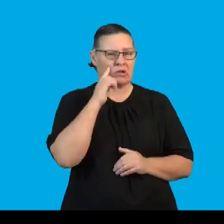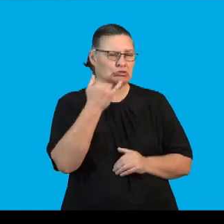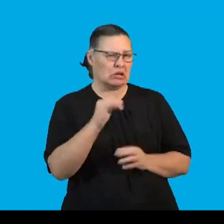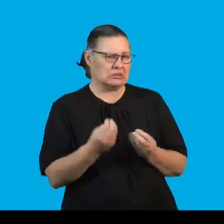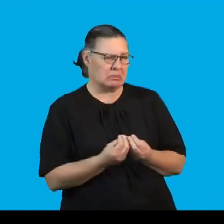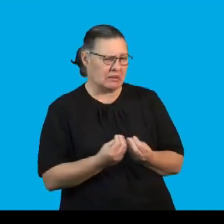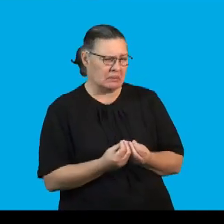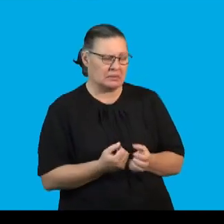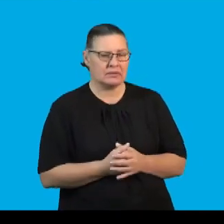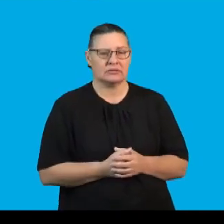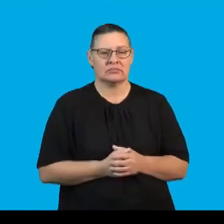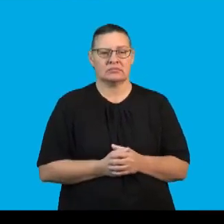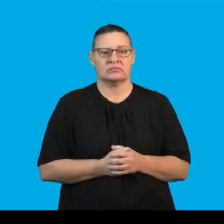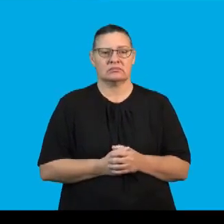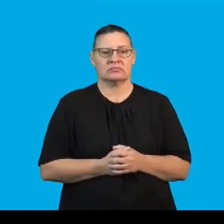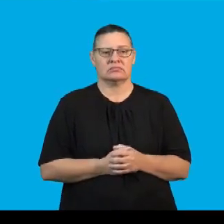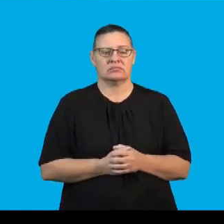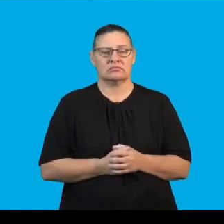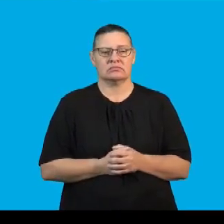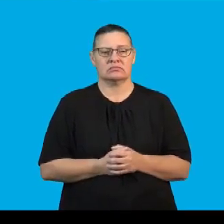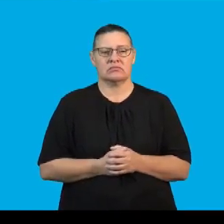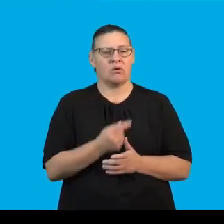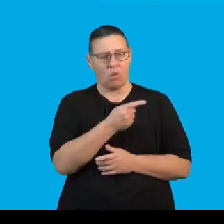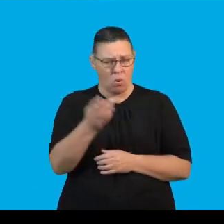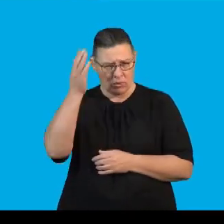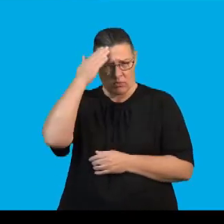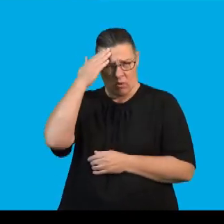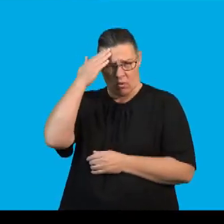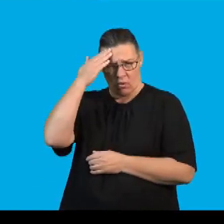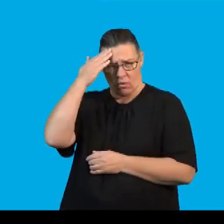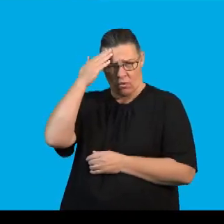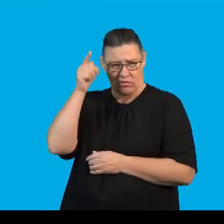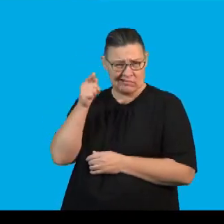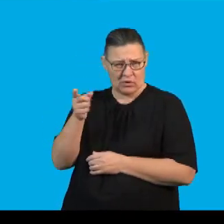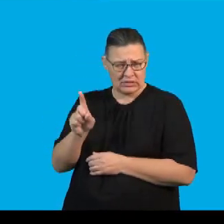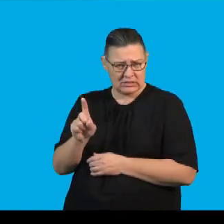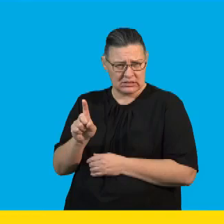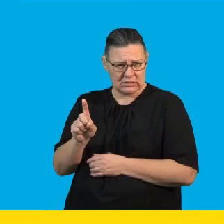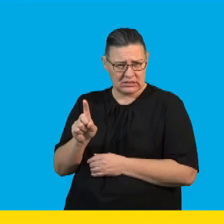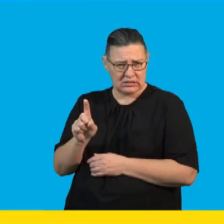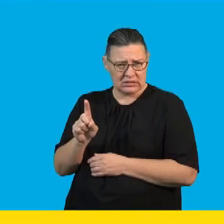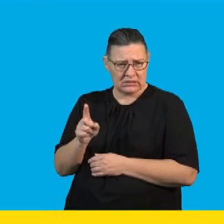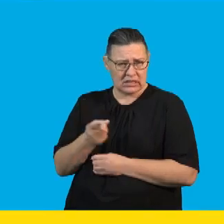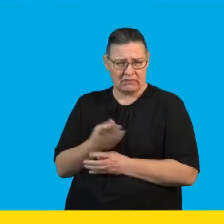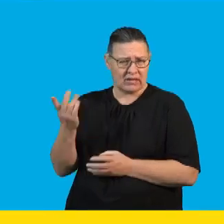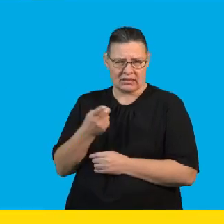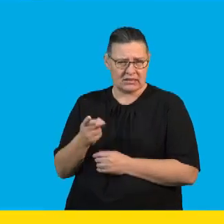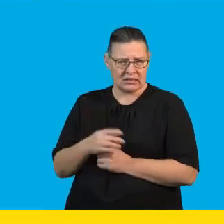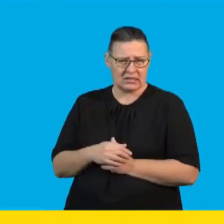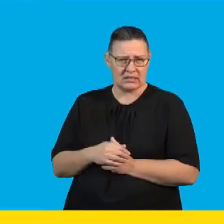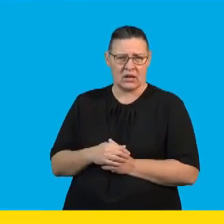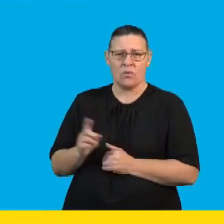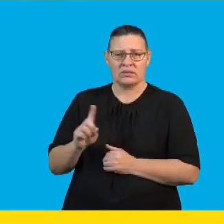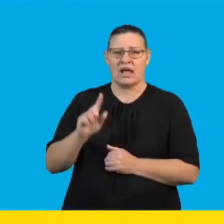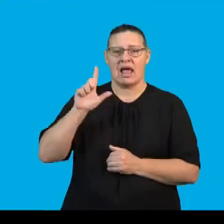I need to check something with you quickly. By the way, you all know what this hormone B is. You cannot give it a wild